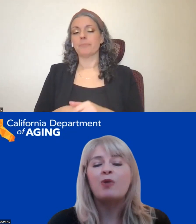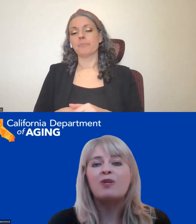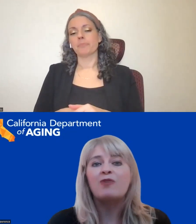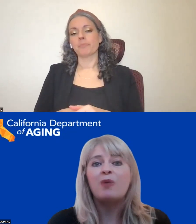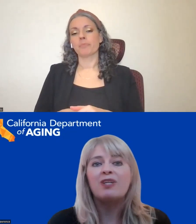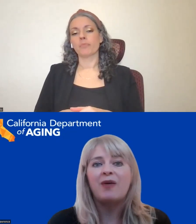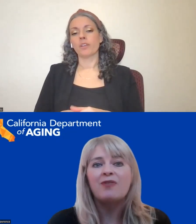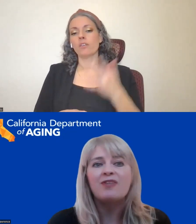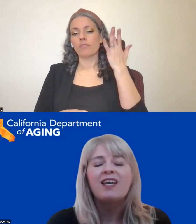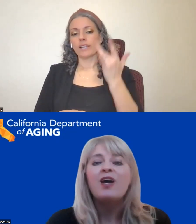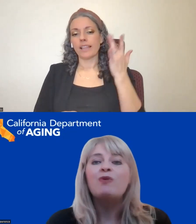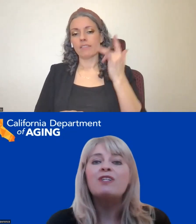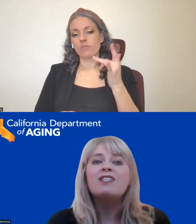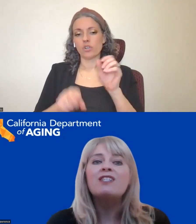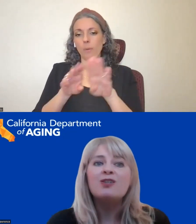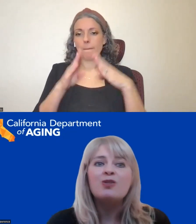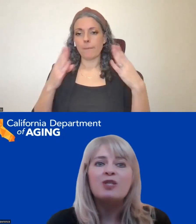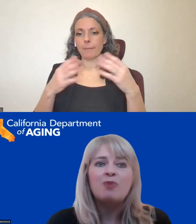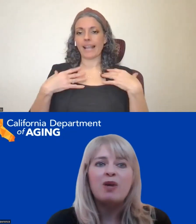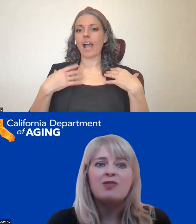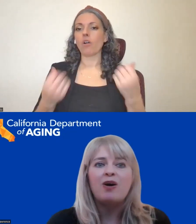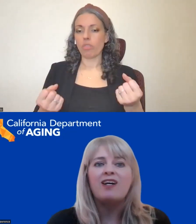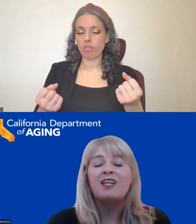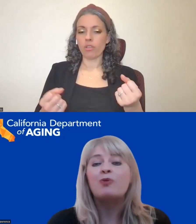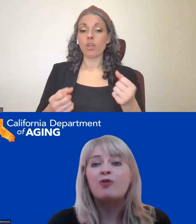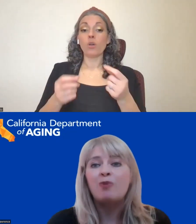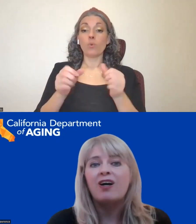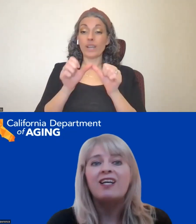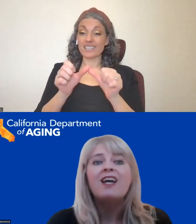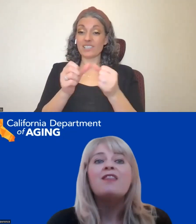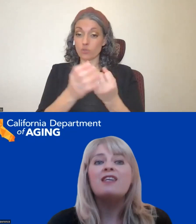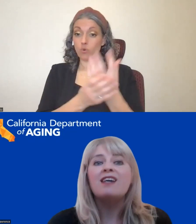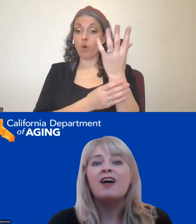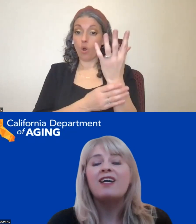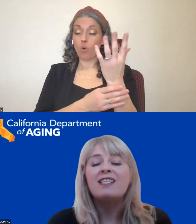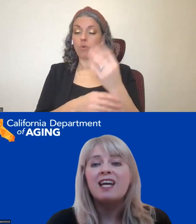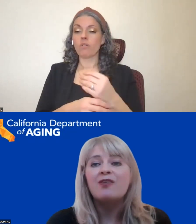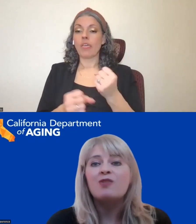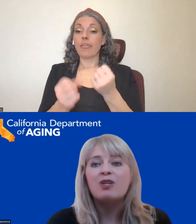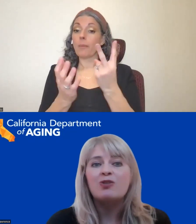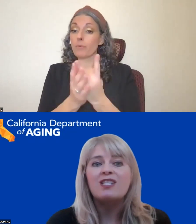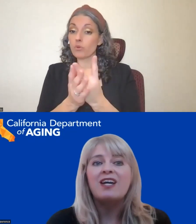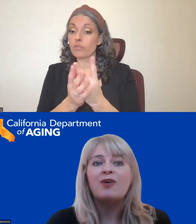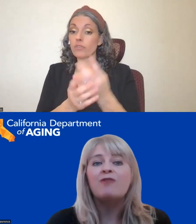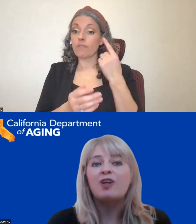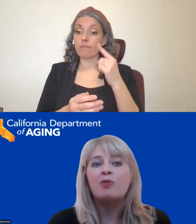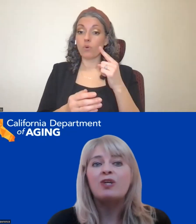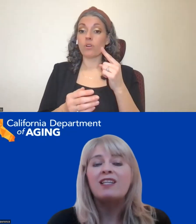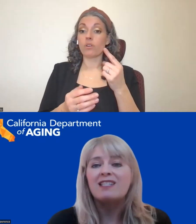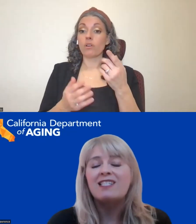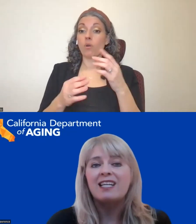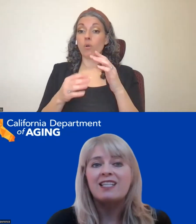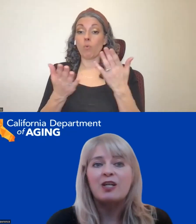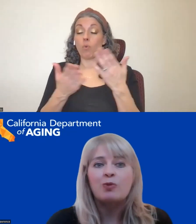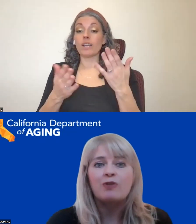California Department of Public Health. And we've continued to expand upon and improve upon the indicators and measures that are available